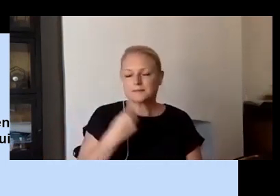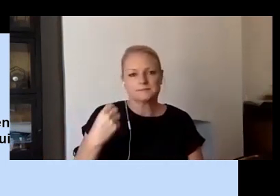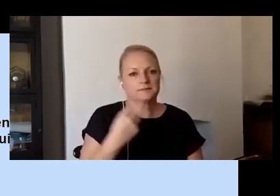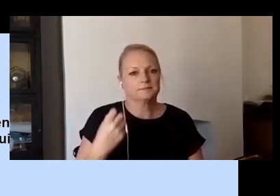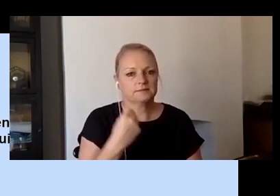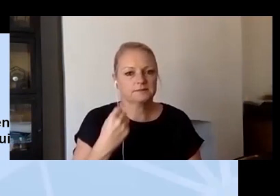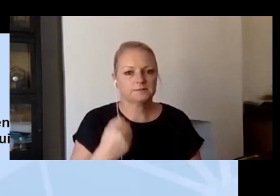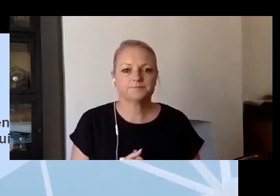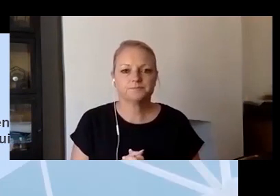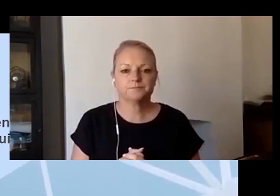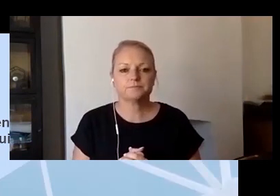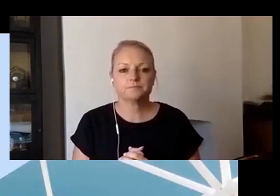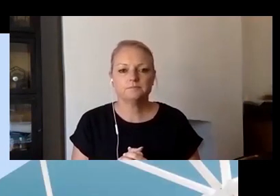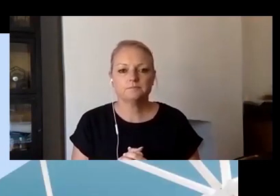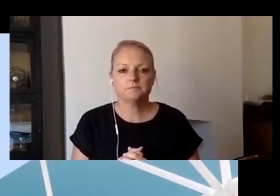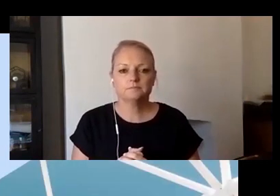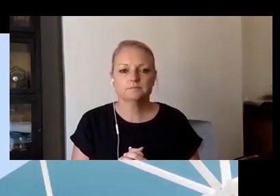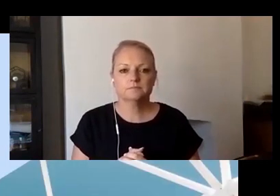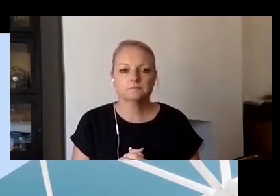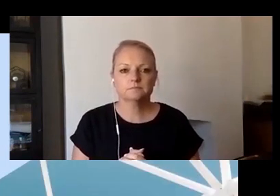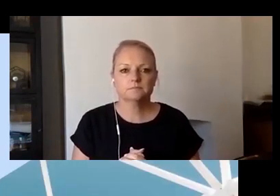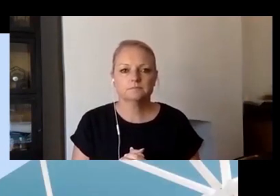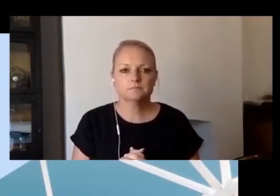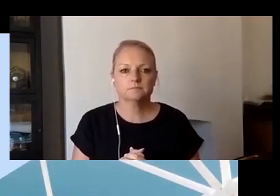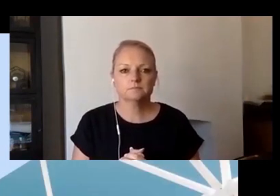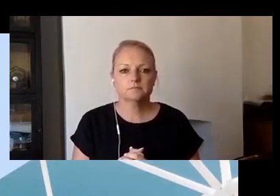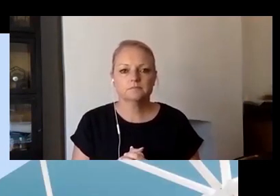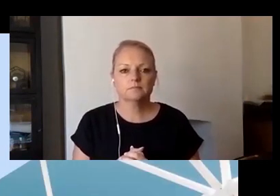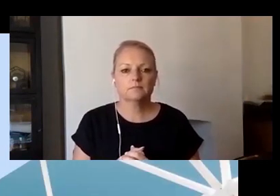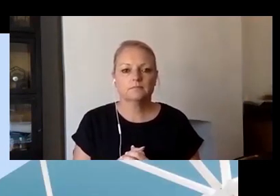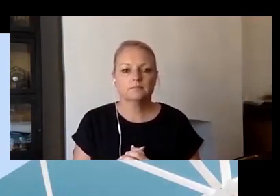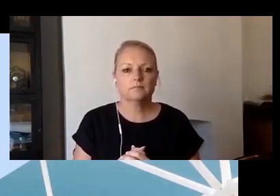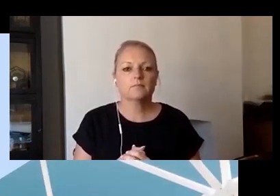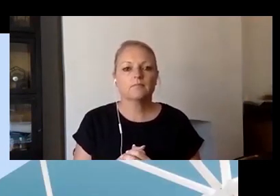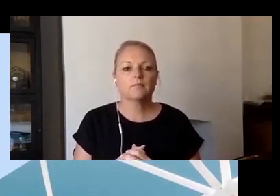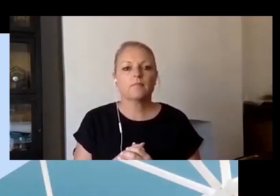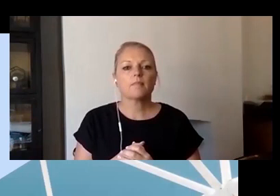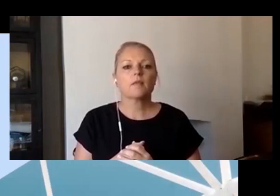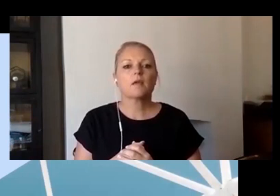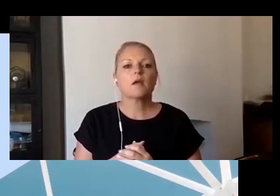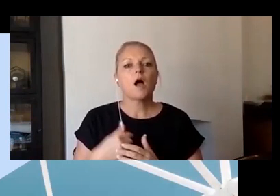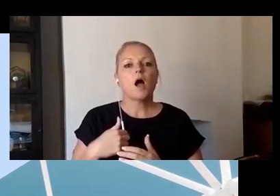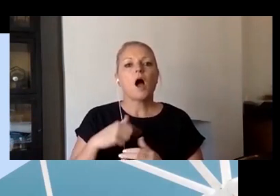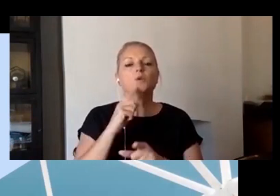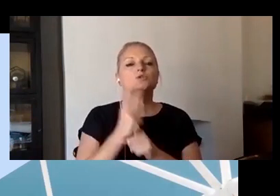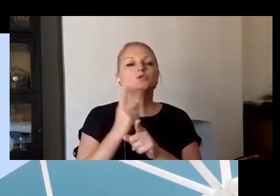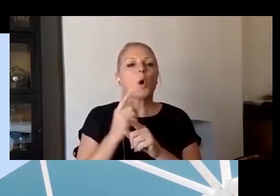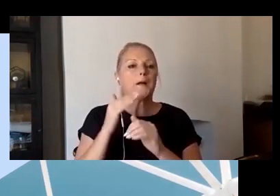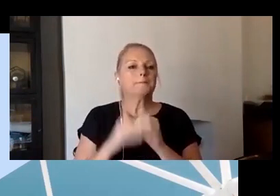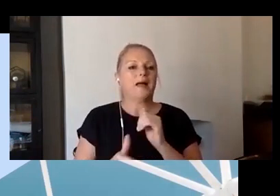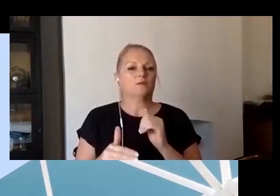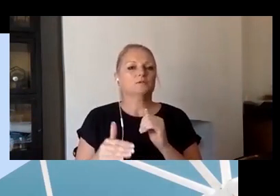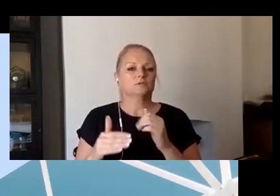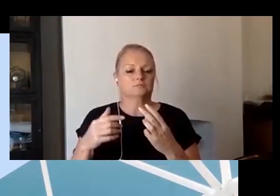Just returning to that holding slide now. I'm going to chat through sort of three basic principles for